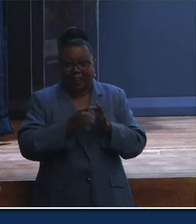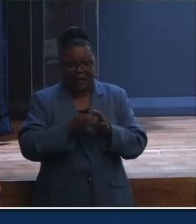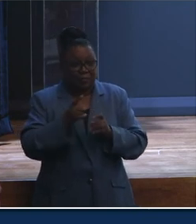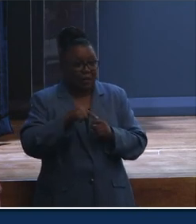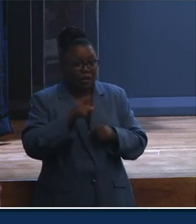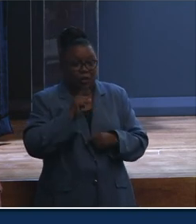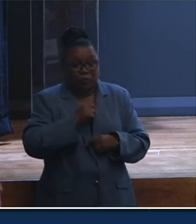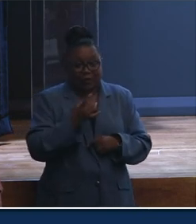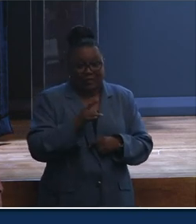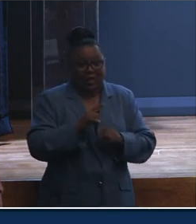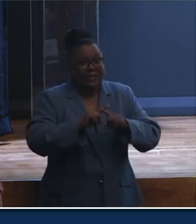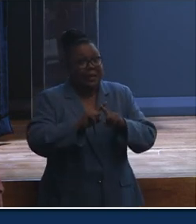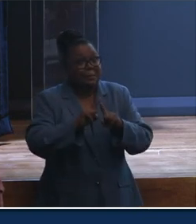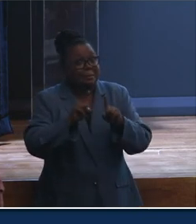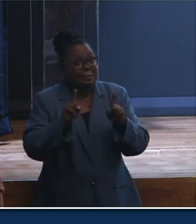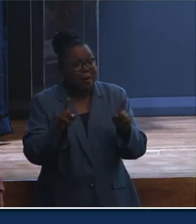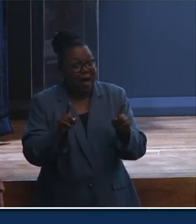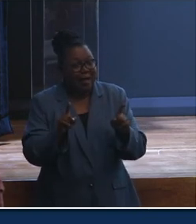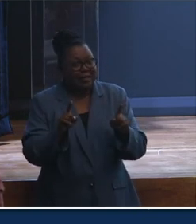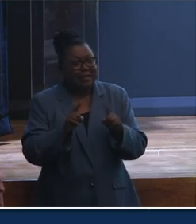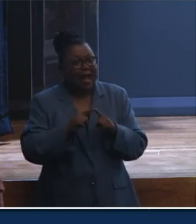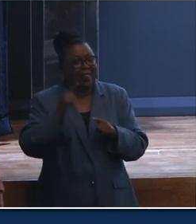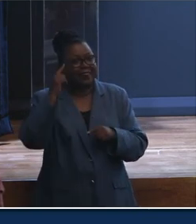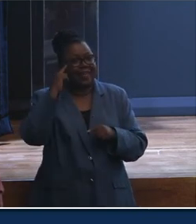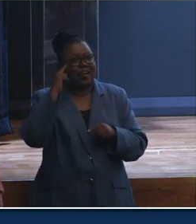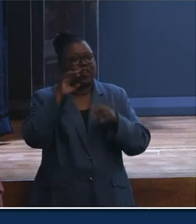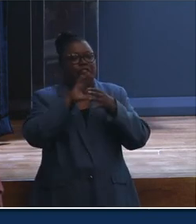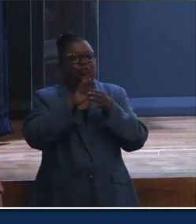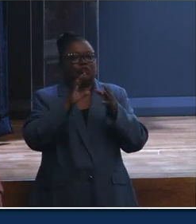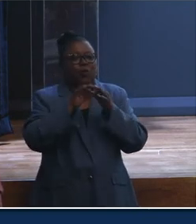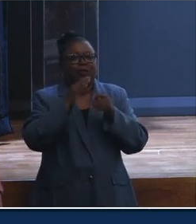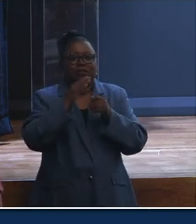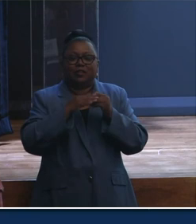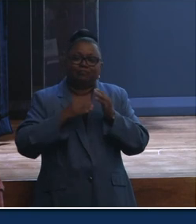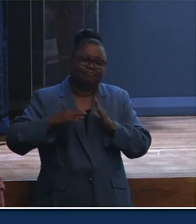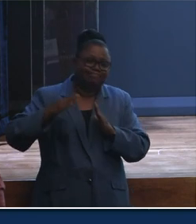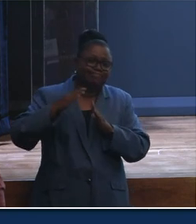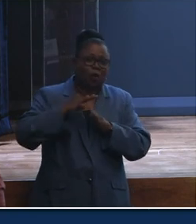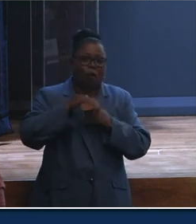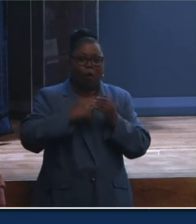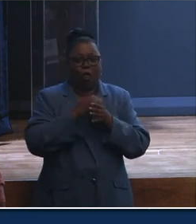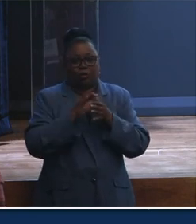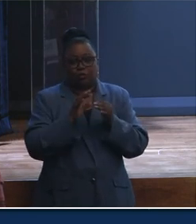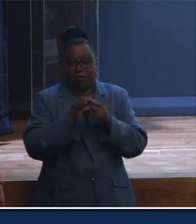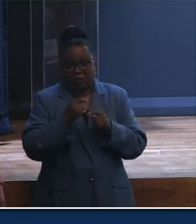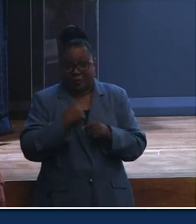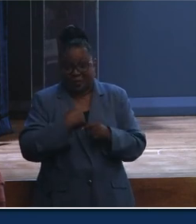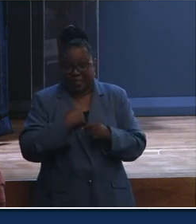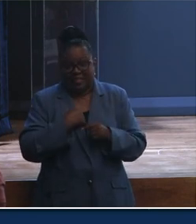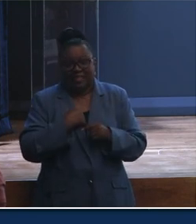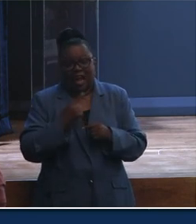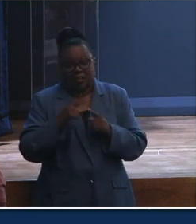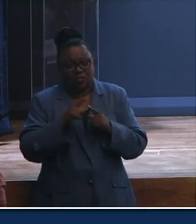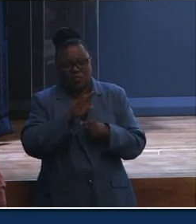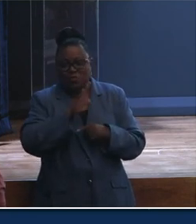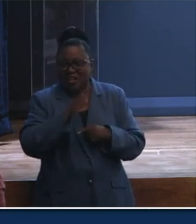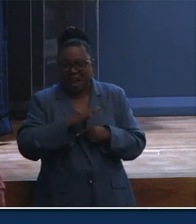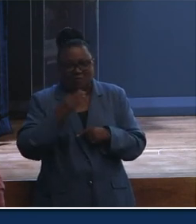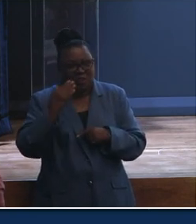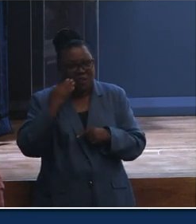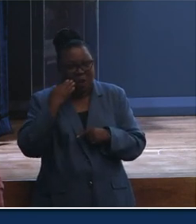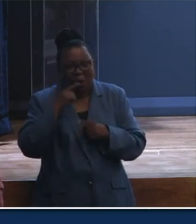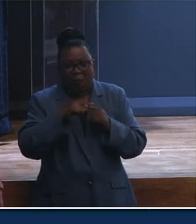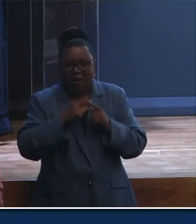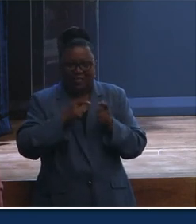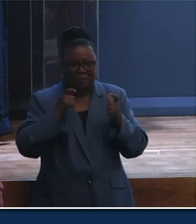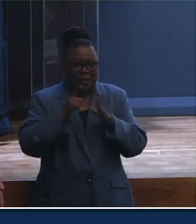guys in 2018, but I think the story to end all stories for me, and you, by the way, you never know when